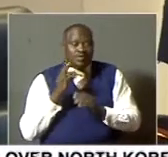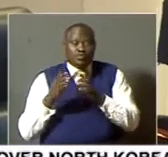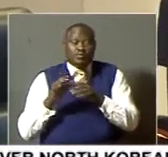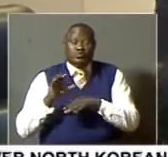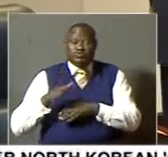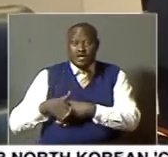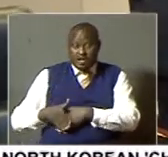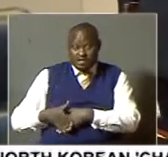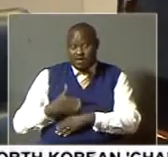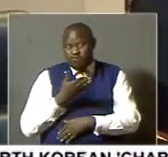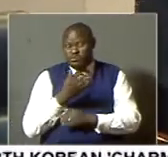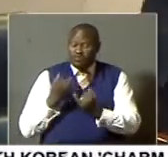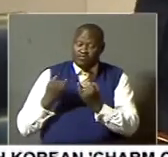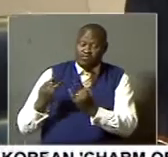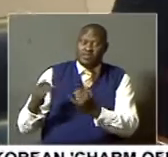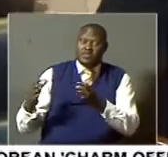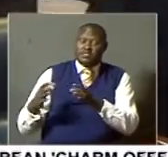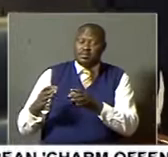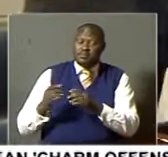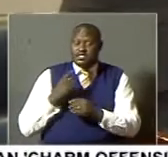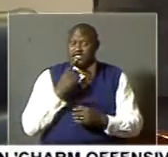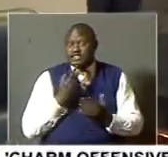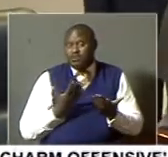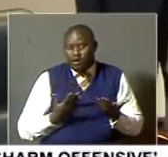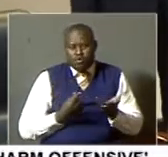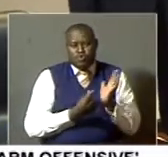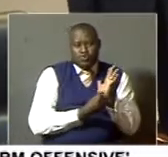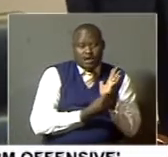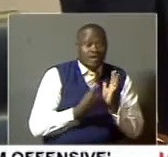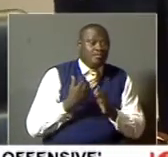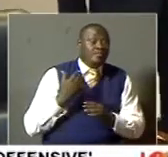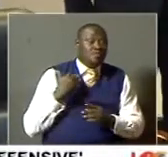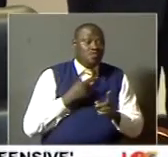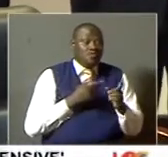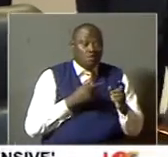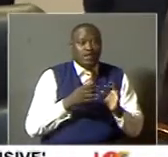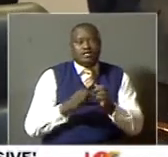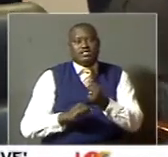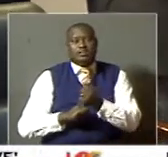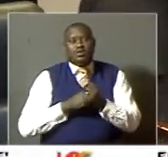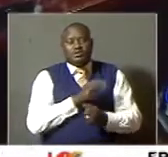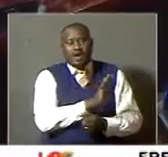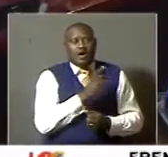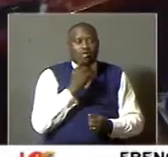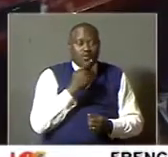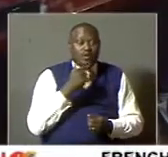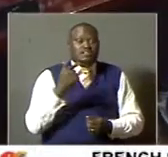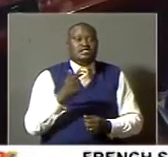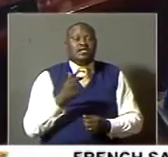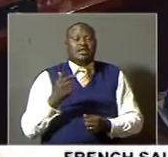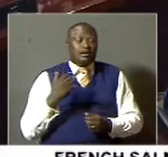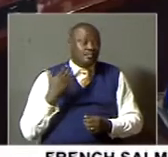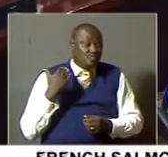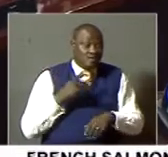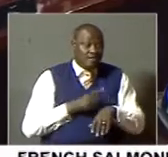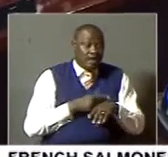informed the visiting UN team that Uganda was assisted by Tanzania during the struggle to remove Idi Amin from power, adding that